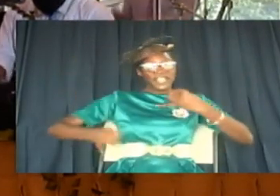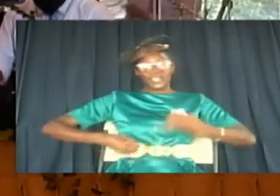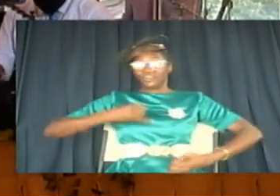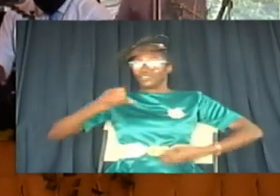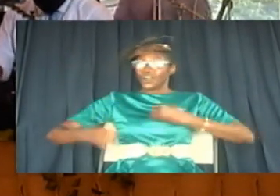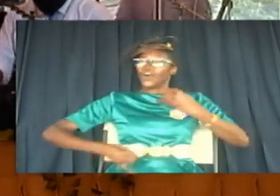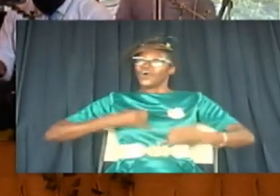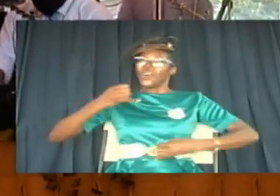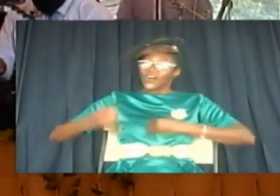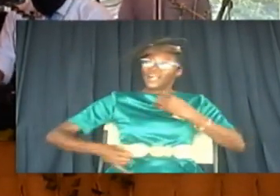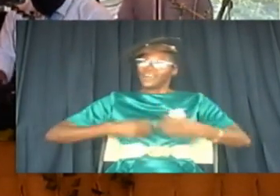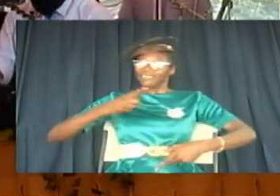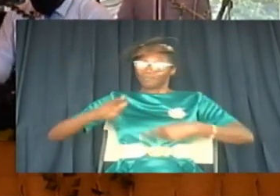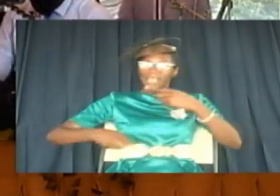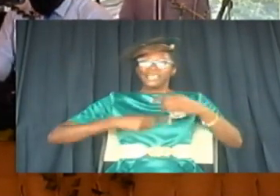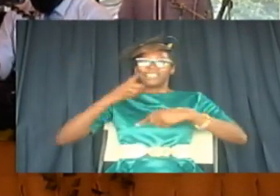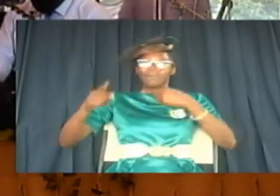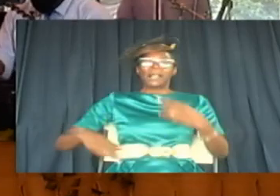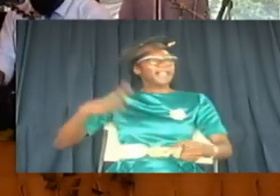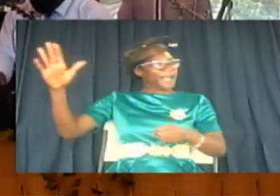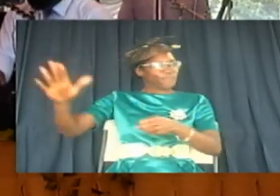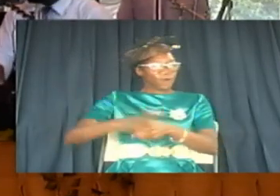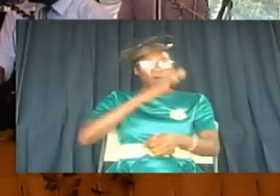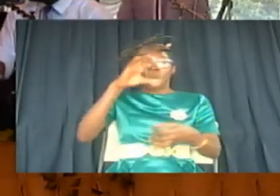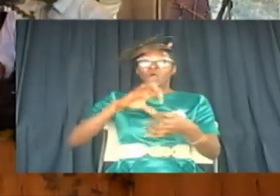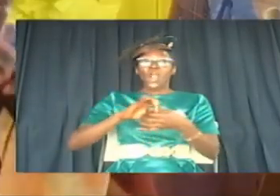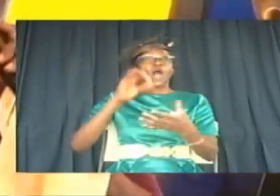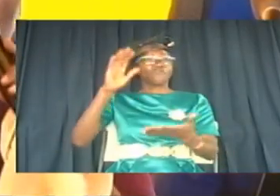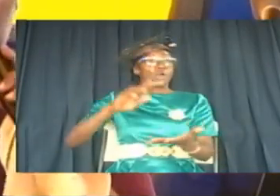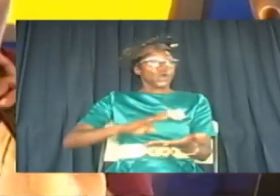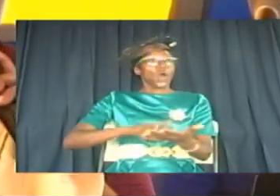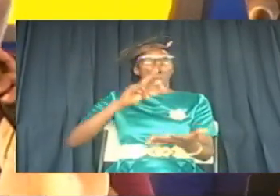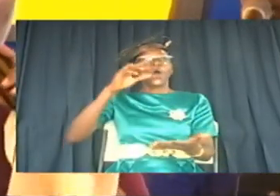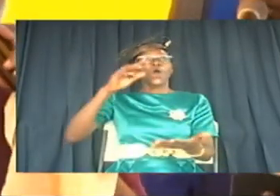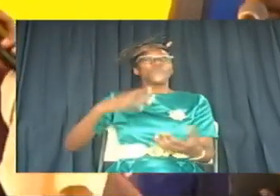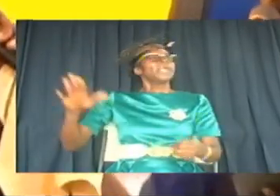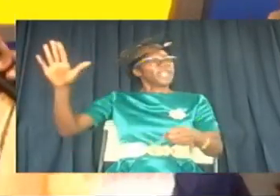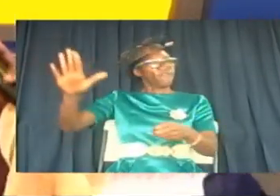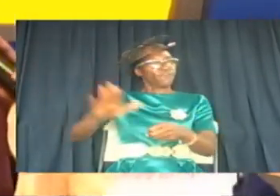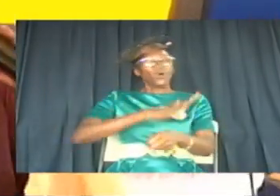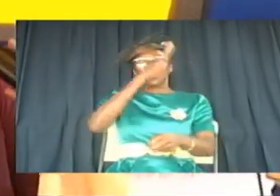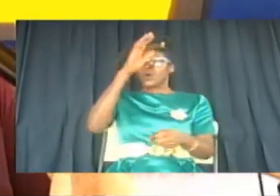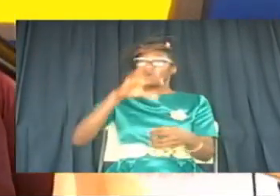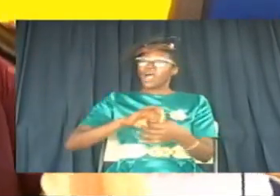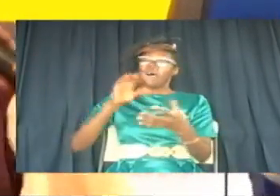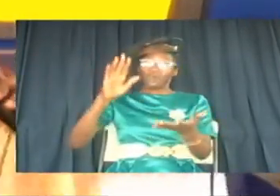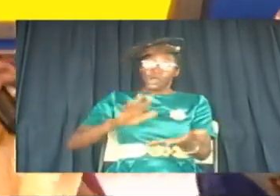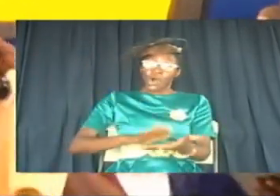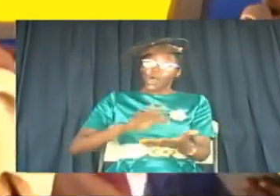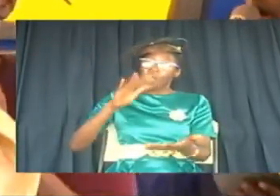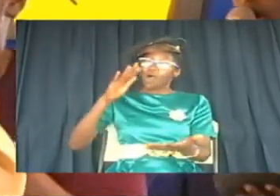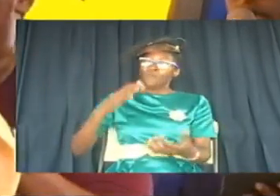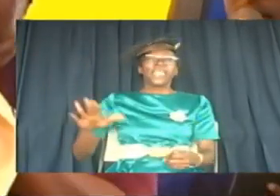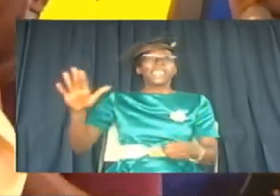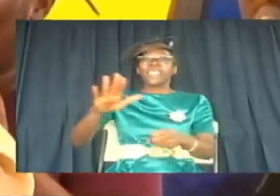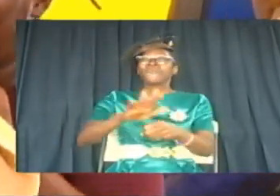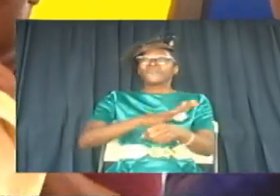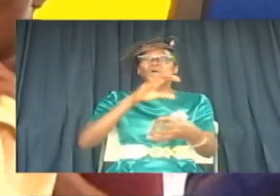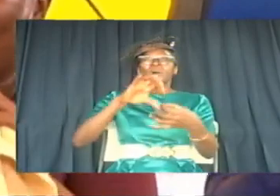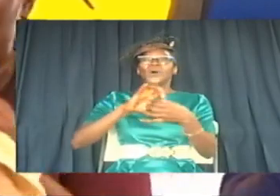indeed. It is joy unspeakable and full of glory, full of